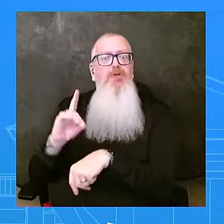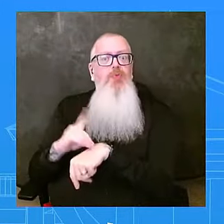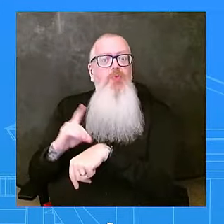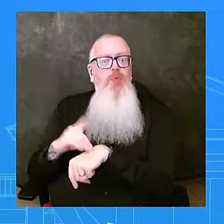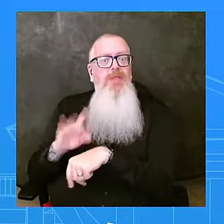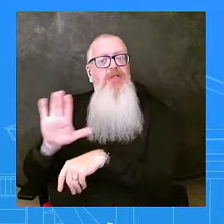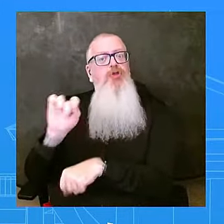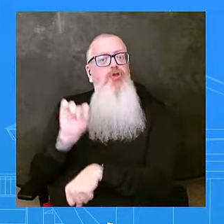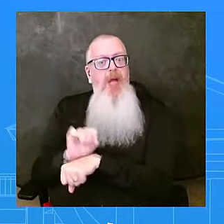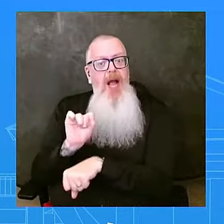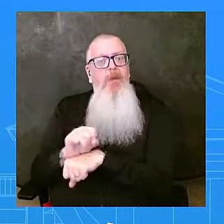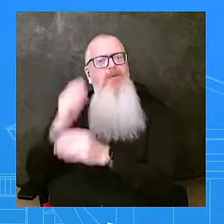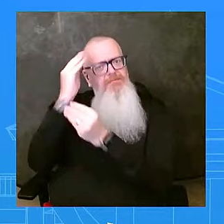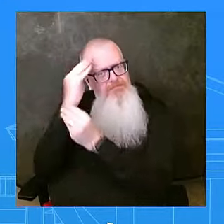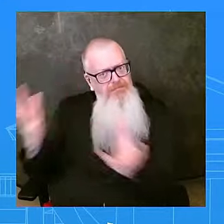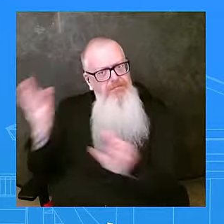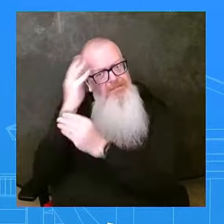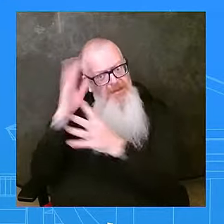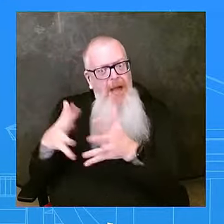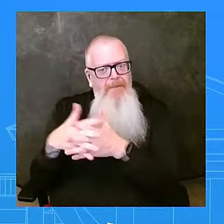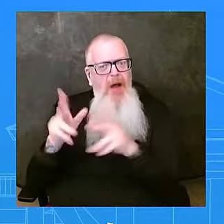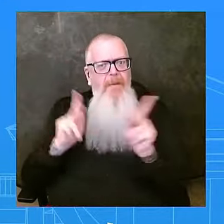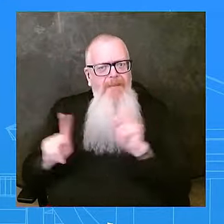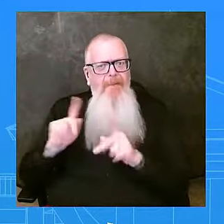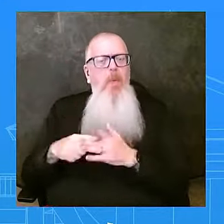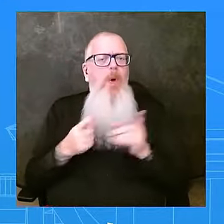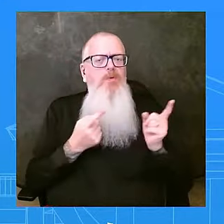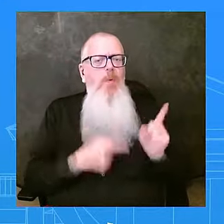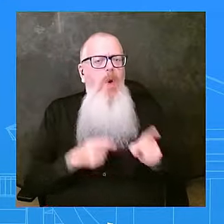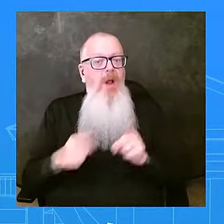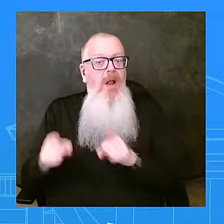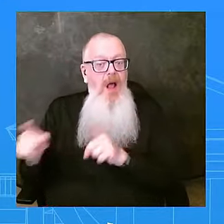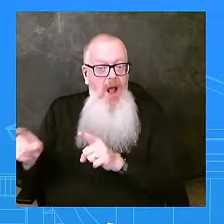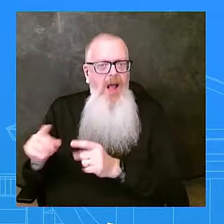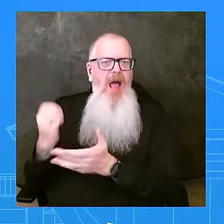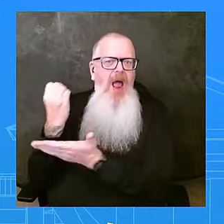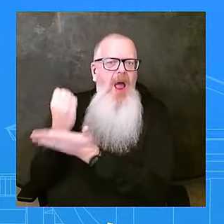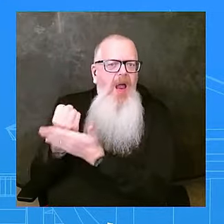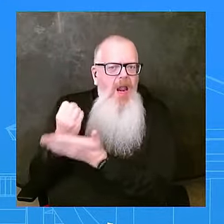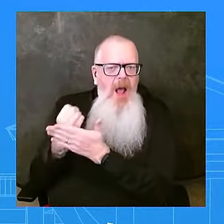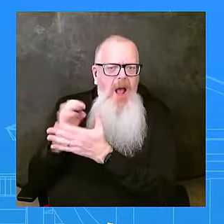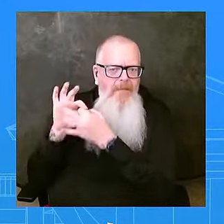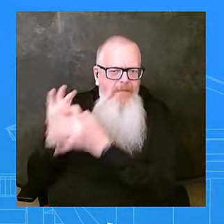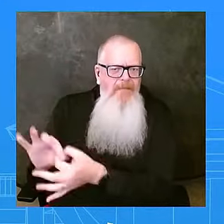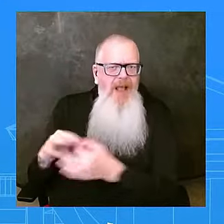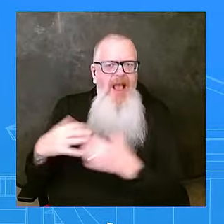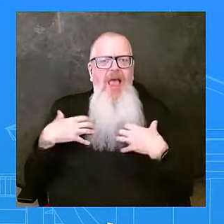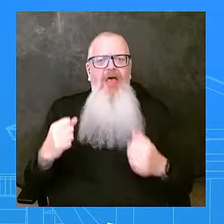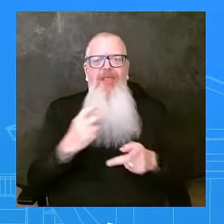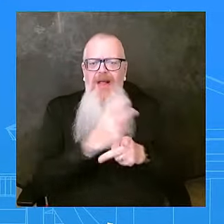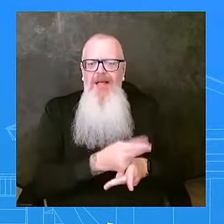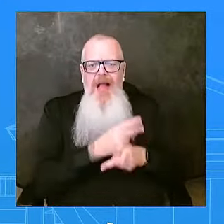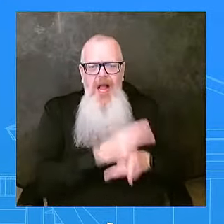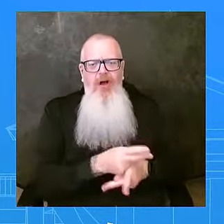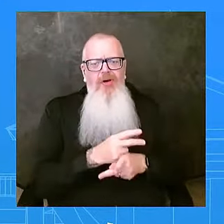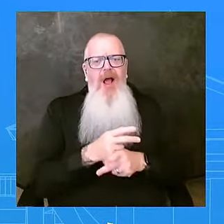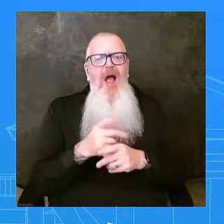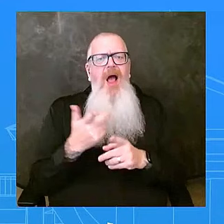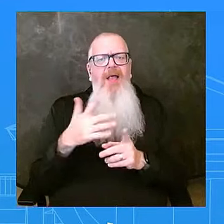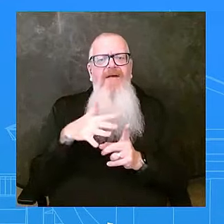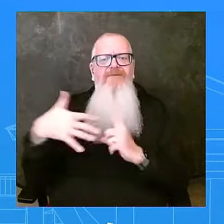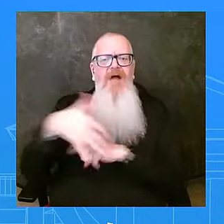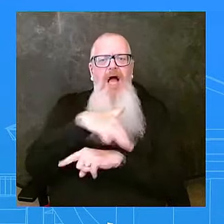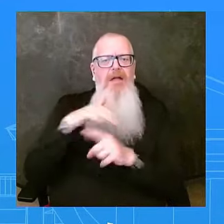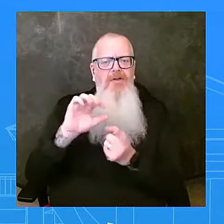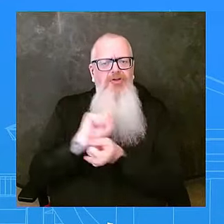what we're doing. And the economy, the health care, climate change, even on the world stage,